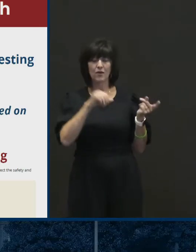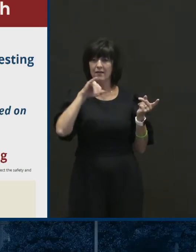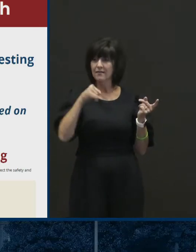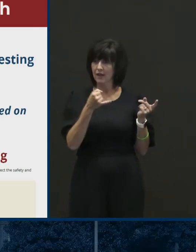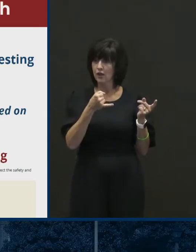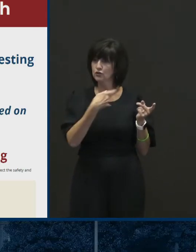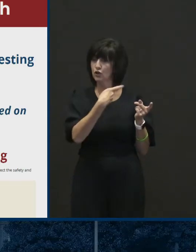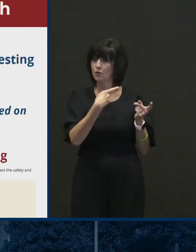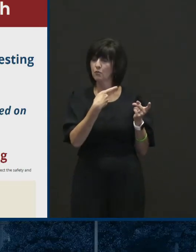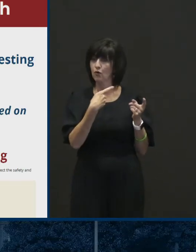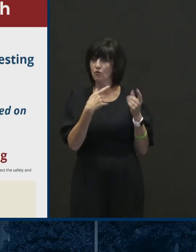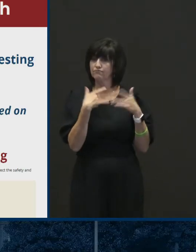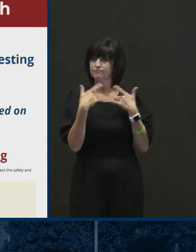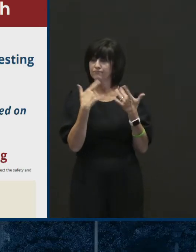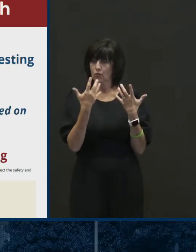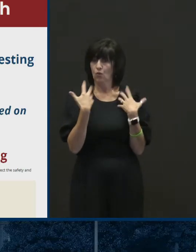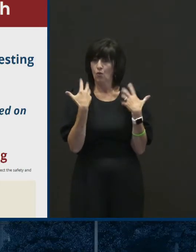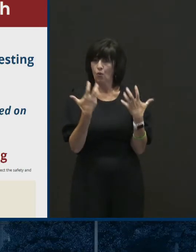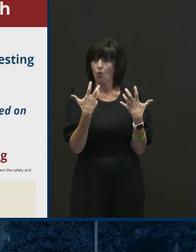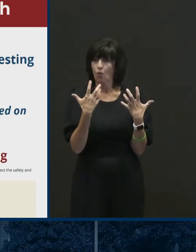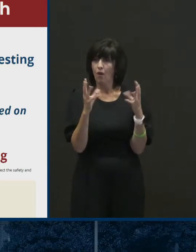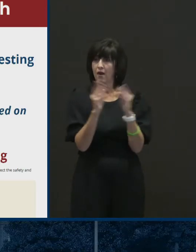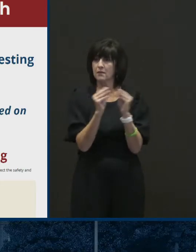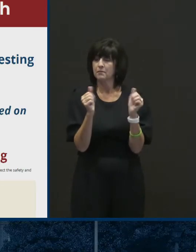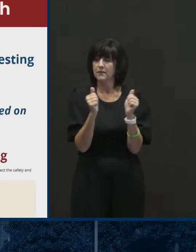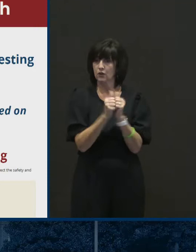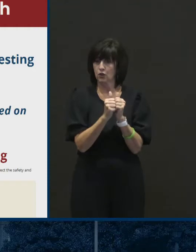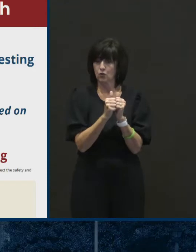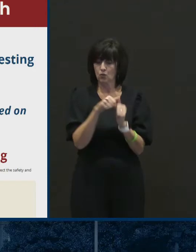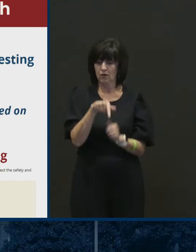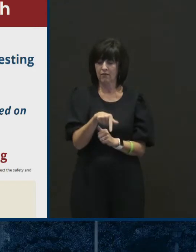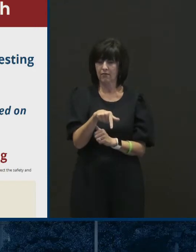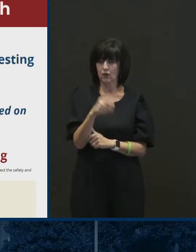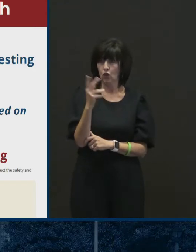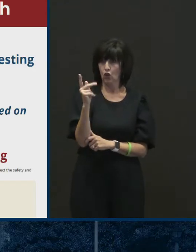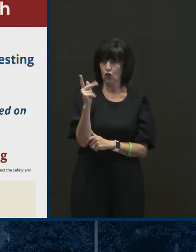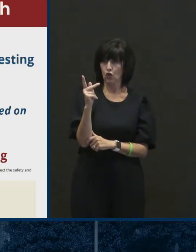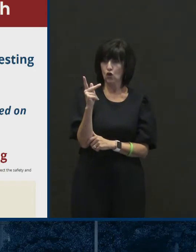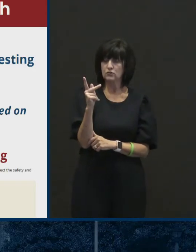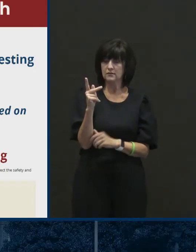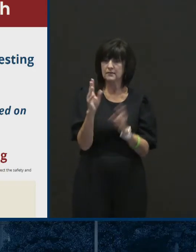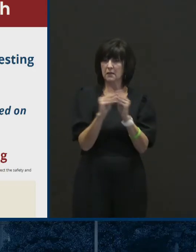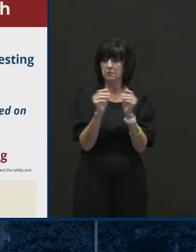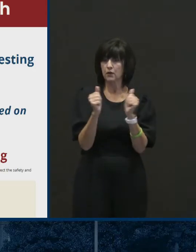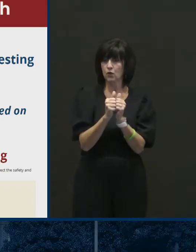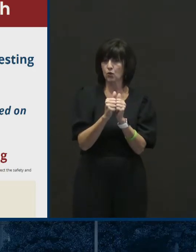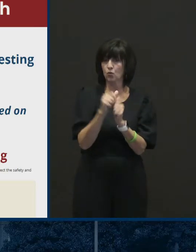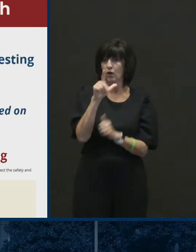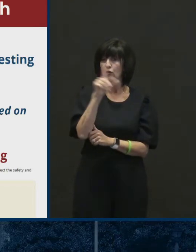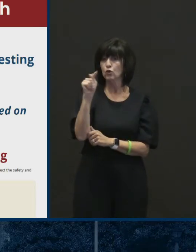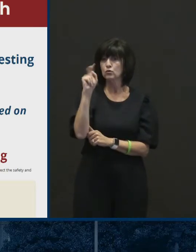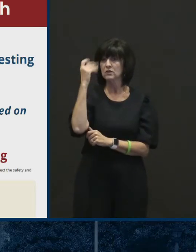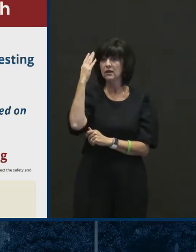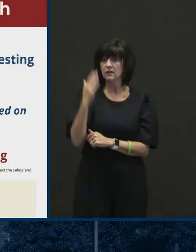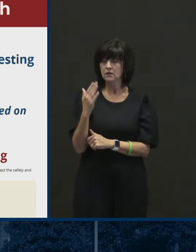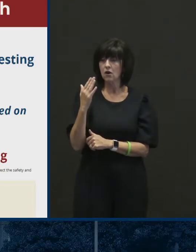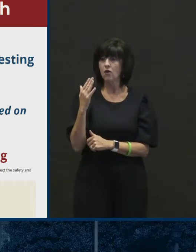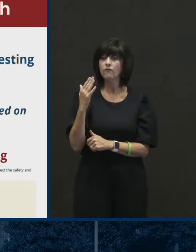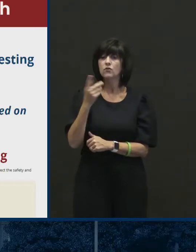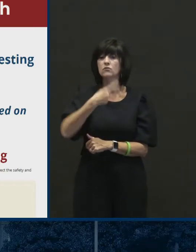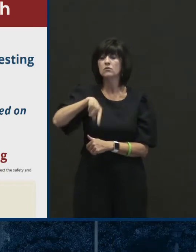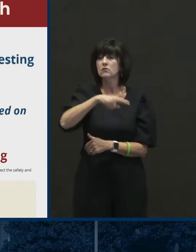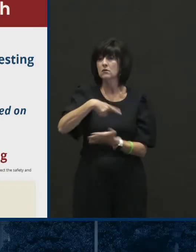and a group of faith-based leaders on Thursday to present a plan,